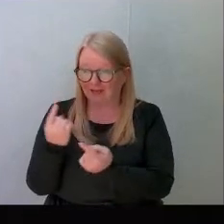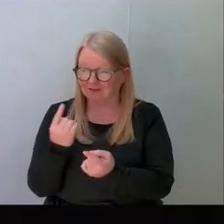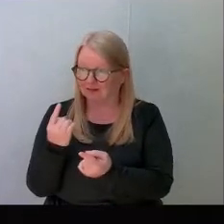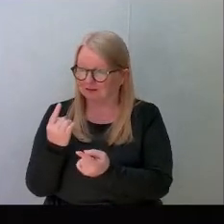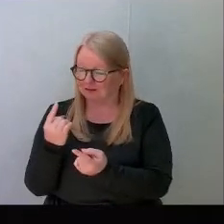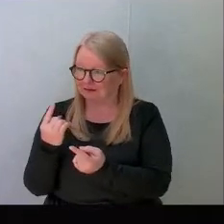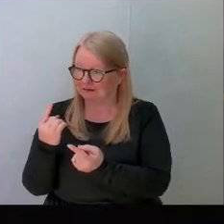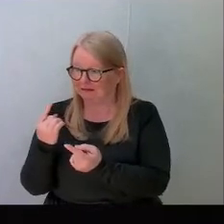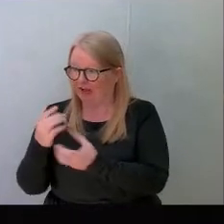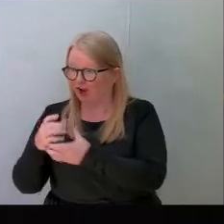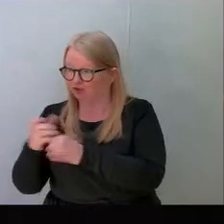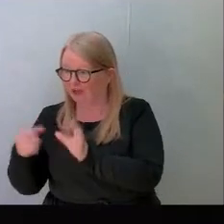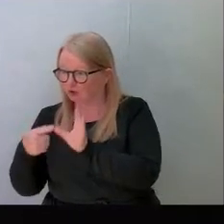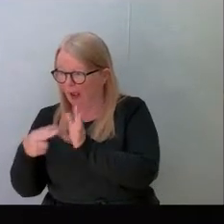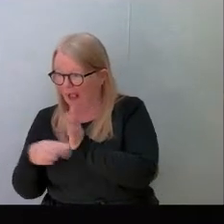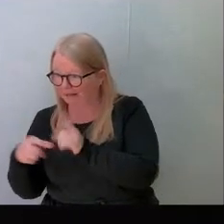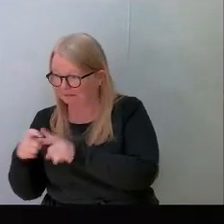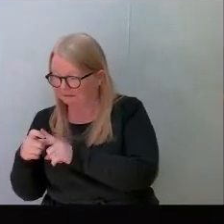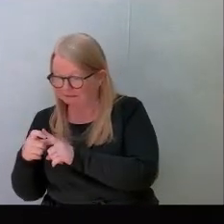Graduands,